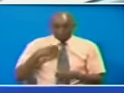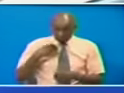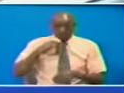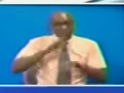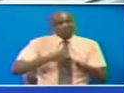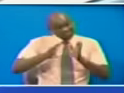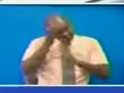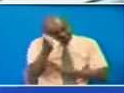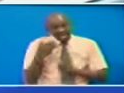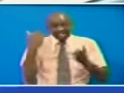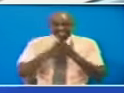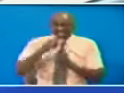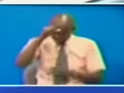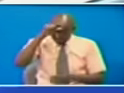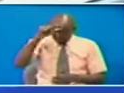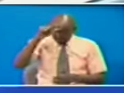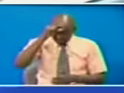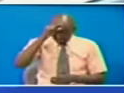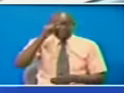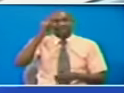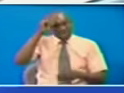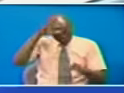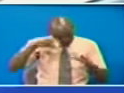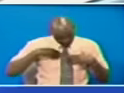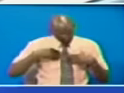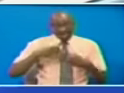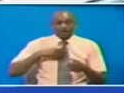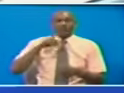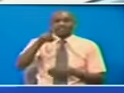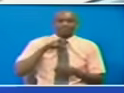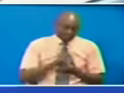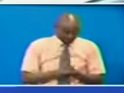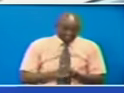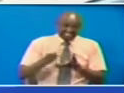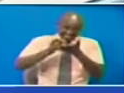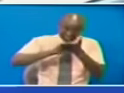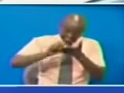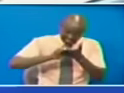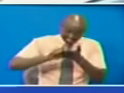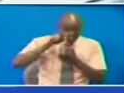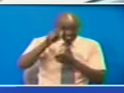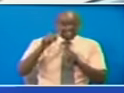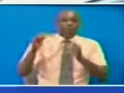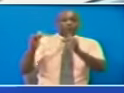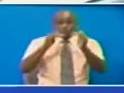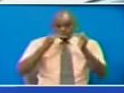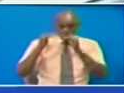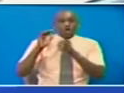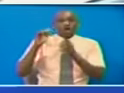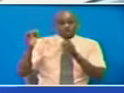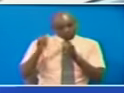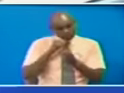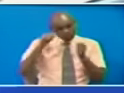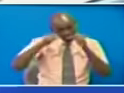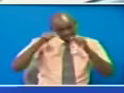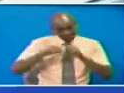streets until the government does one thing. Sign a harmonized collective